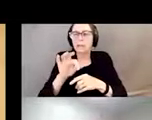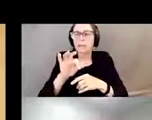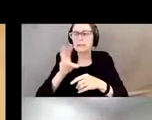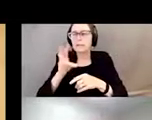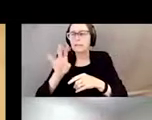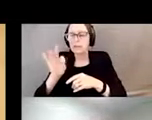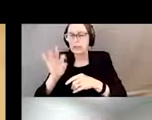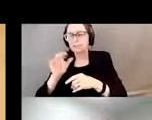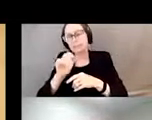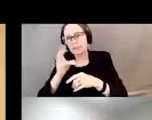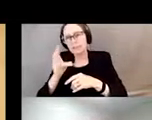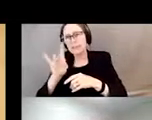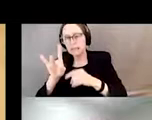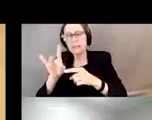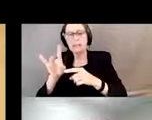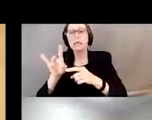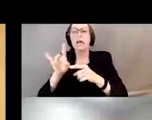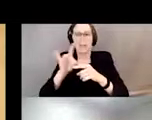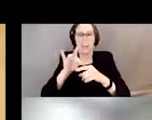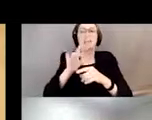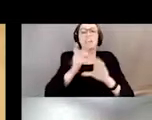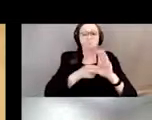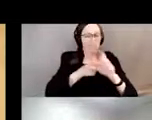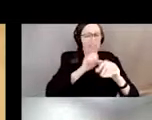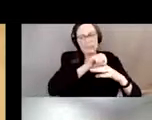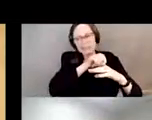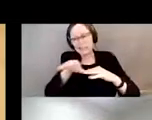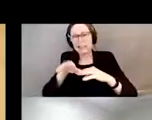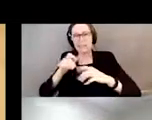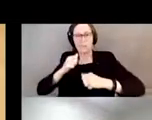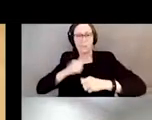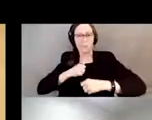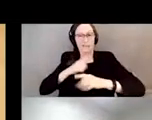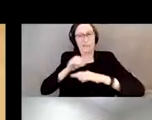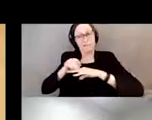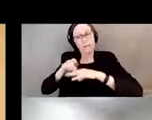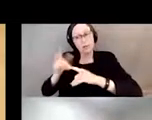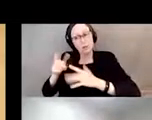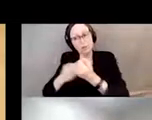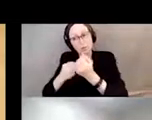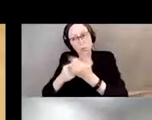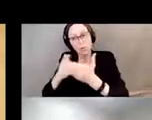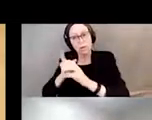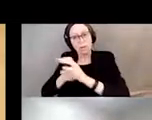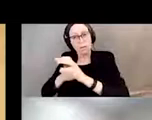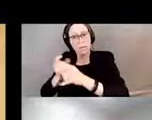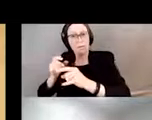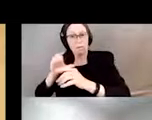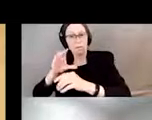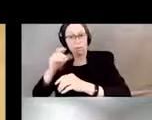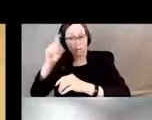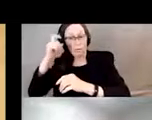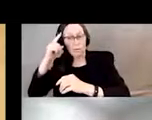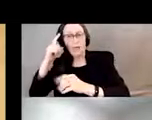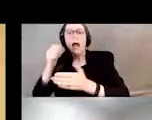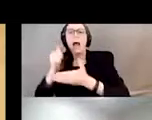starts sending thousands of military advisors into Afghanistan to support this new communist government. So they're helping them